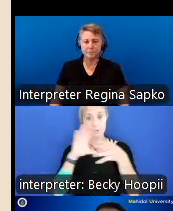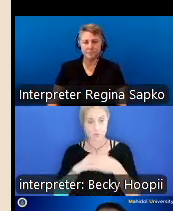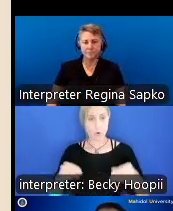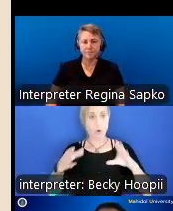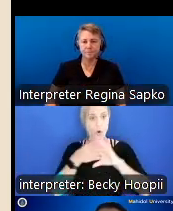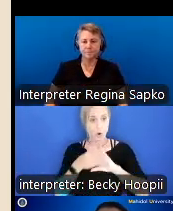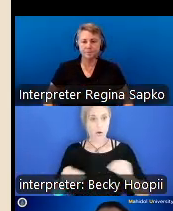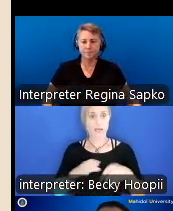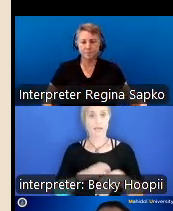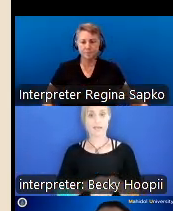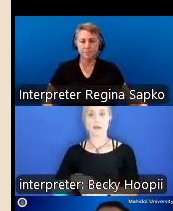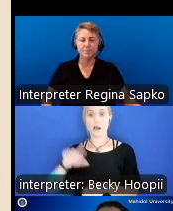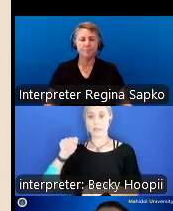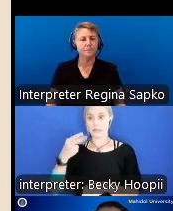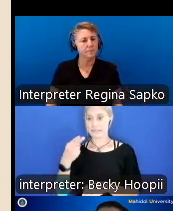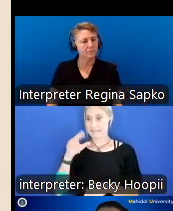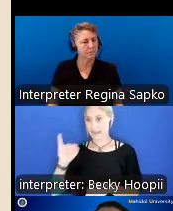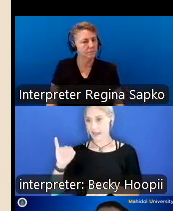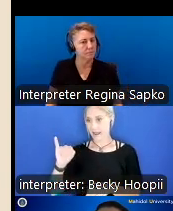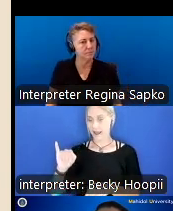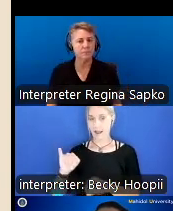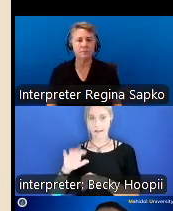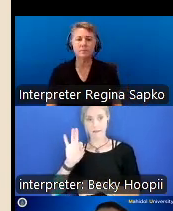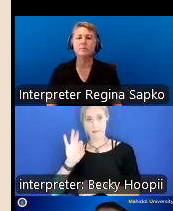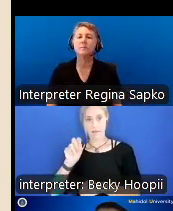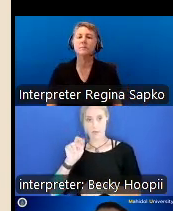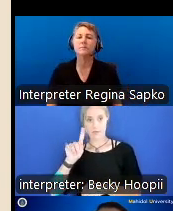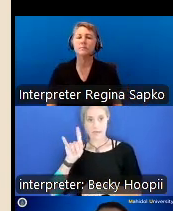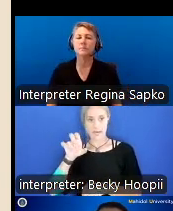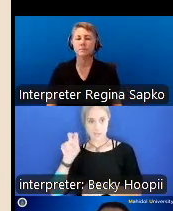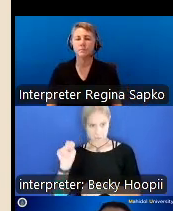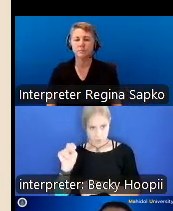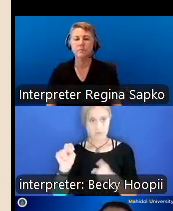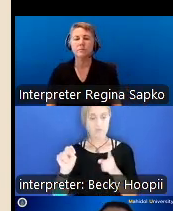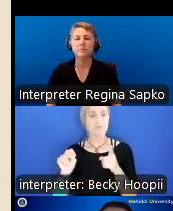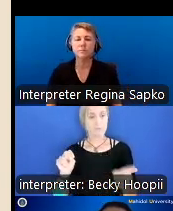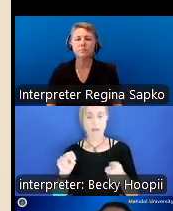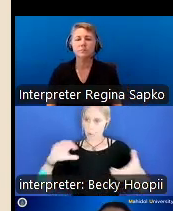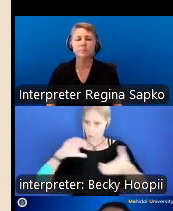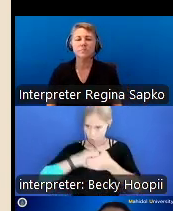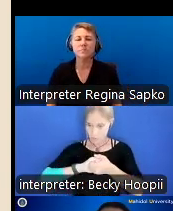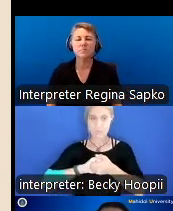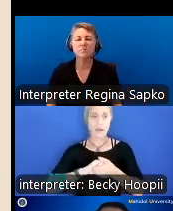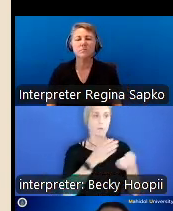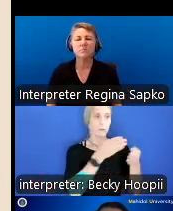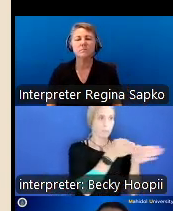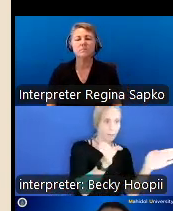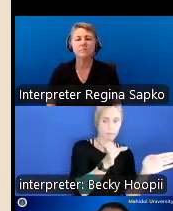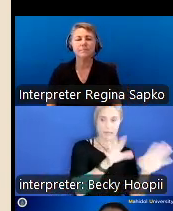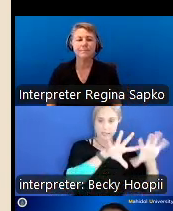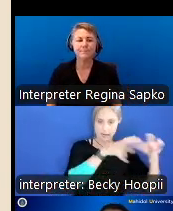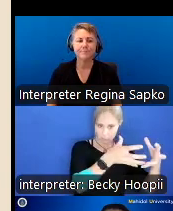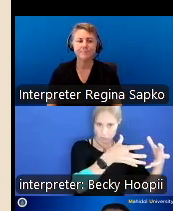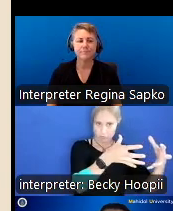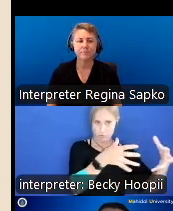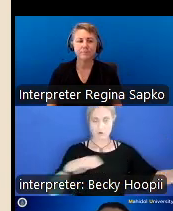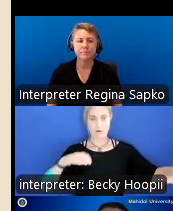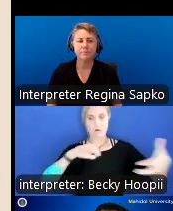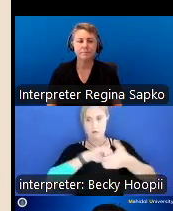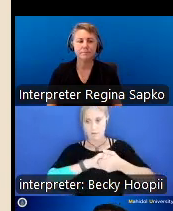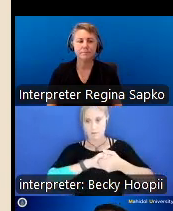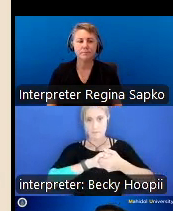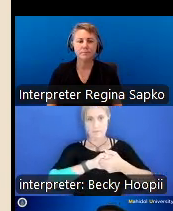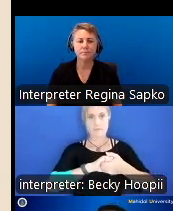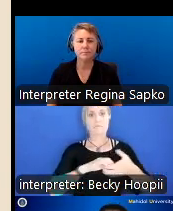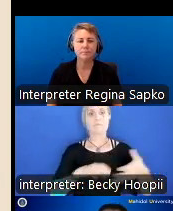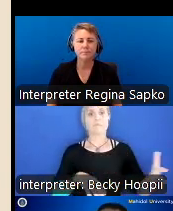Foundation that show that employer, NGO partnership, and public sector create a scalable